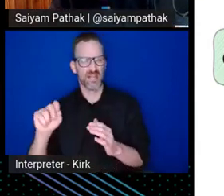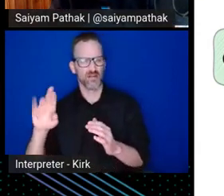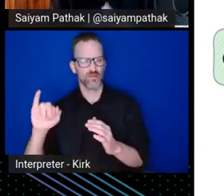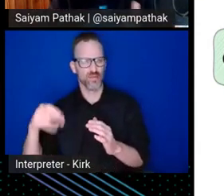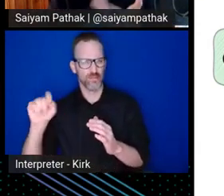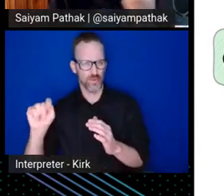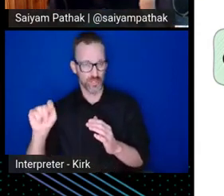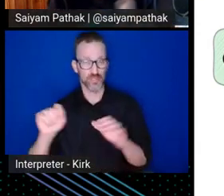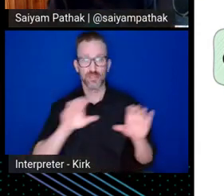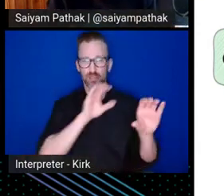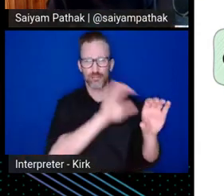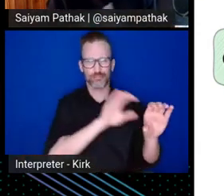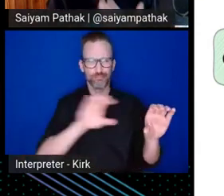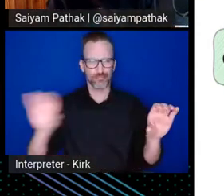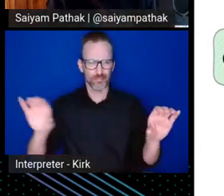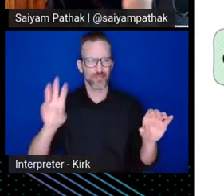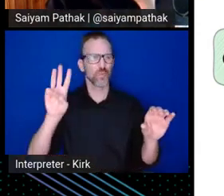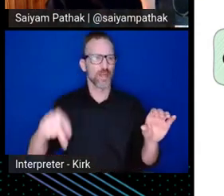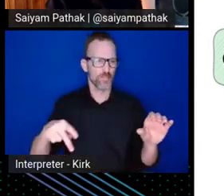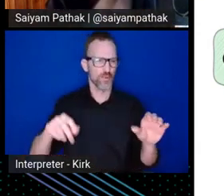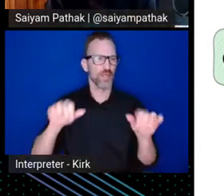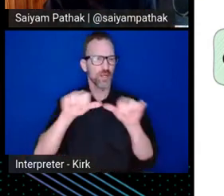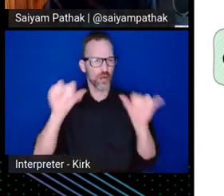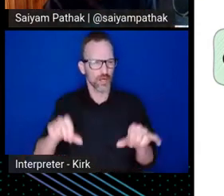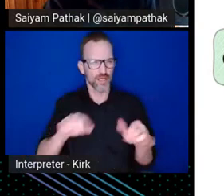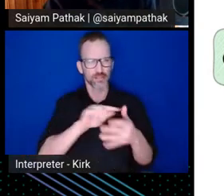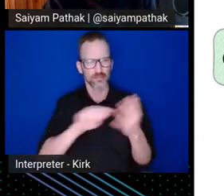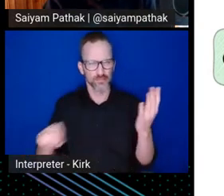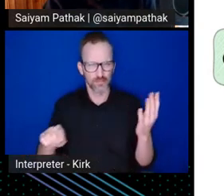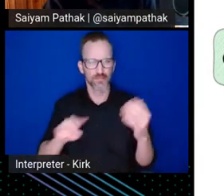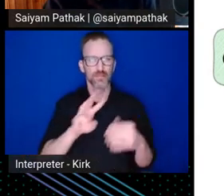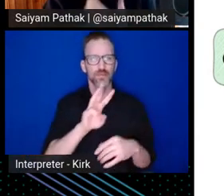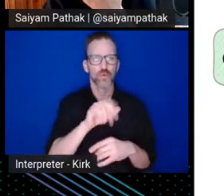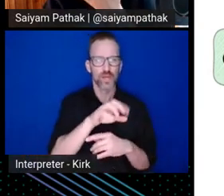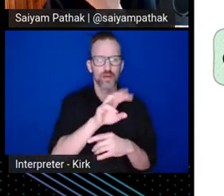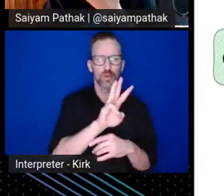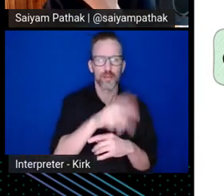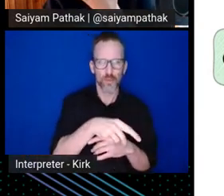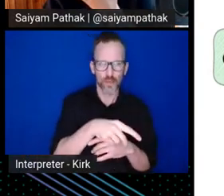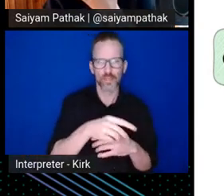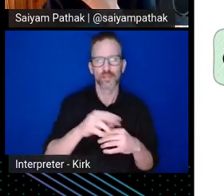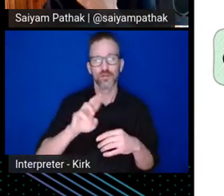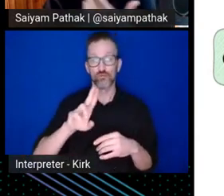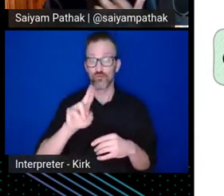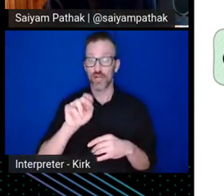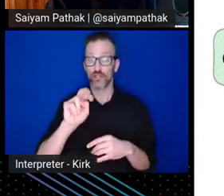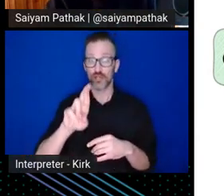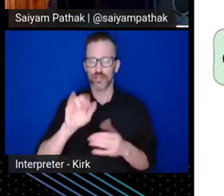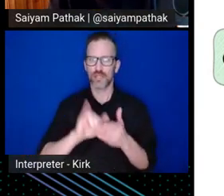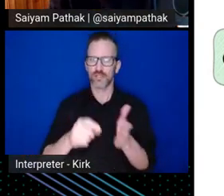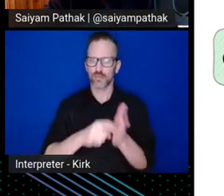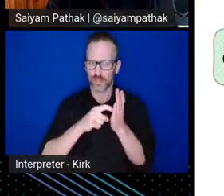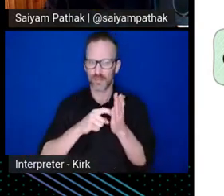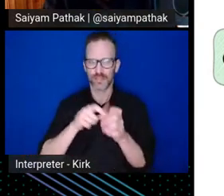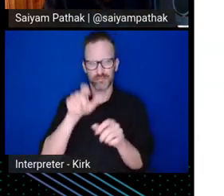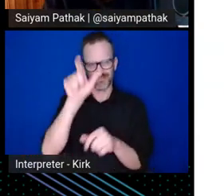looks like. A Waypoint server is a stateful set. We'll see that. Waypoint runner is a deployment, which is the pod which is there. So